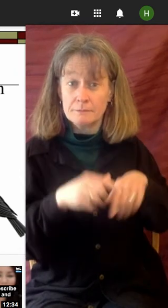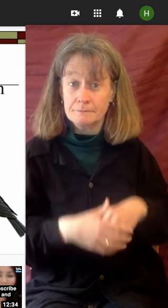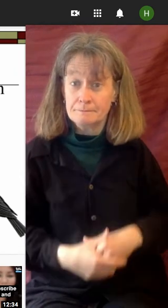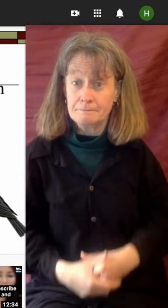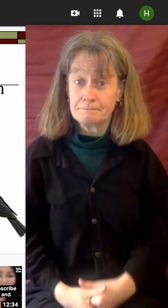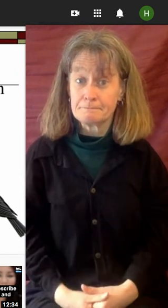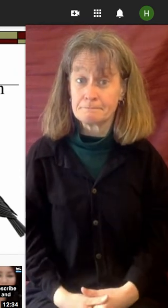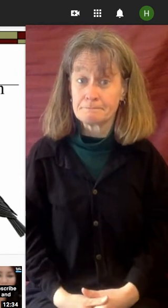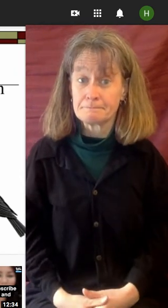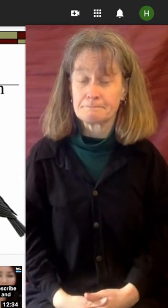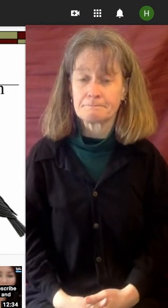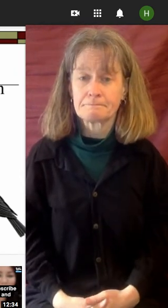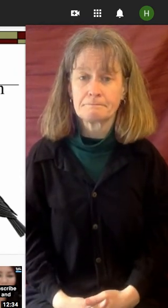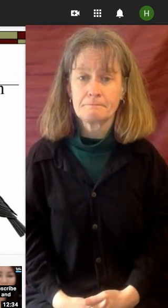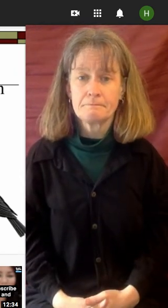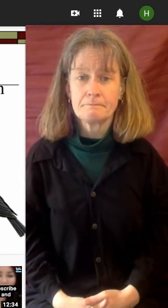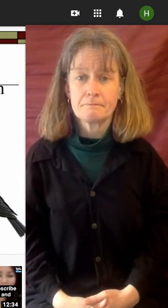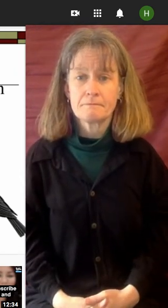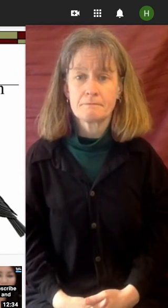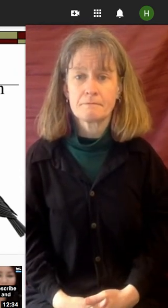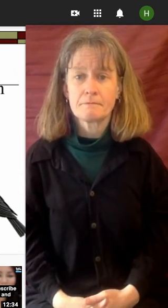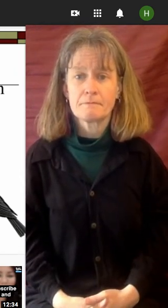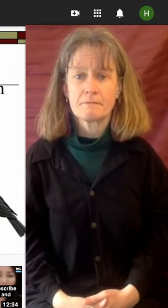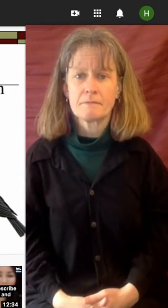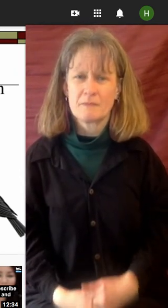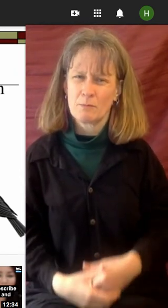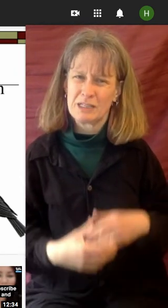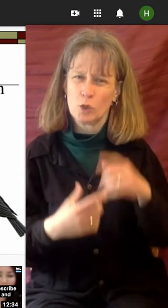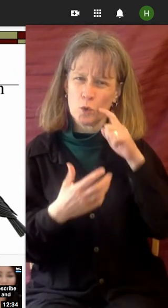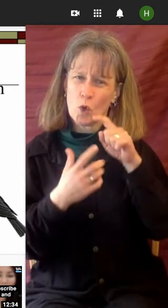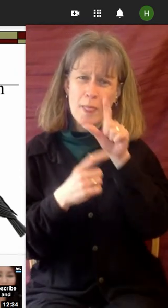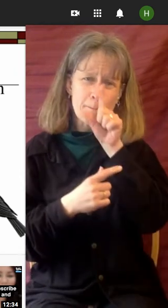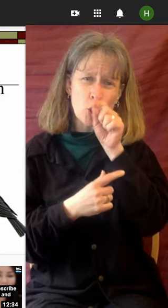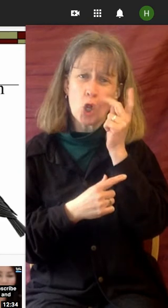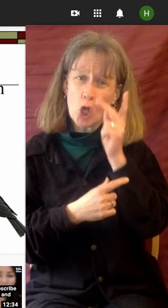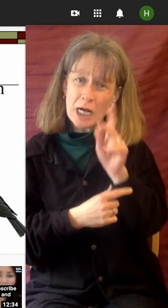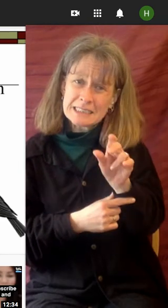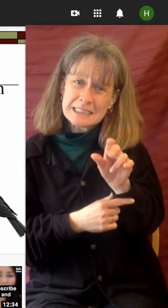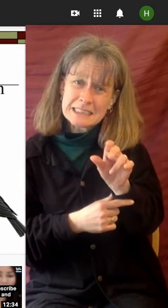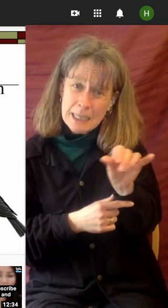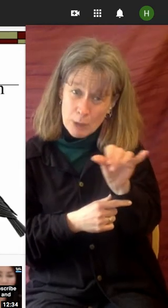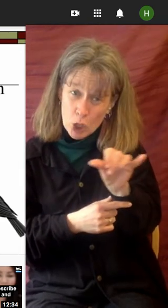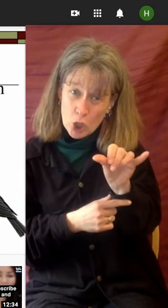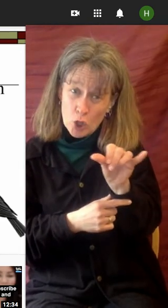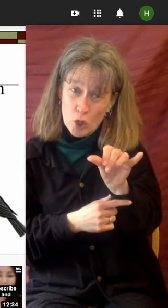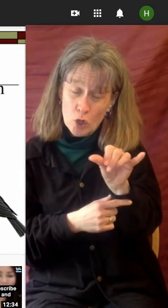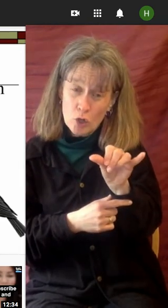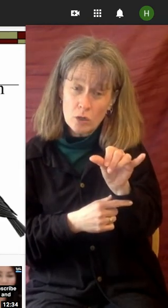So they are different. They look like each other. They're related, but they